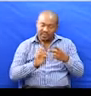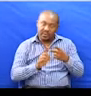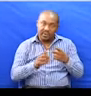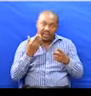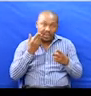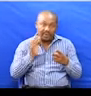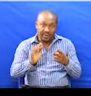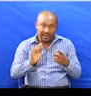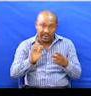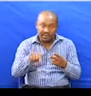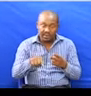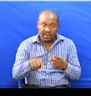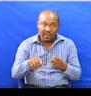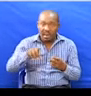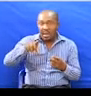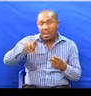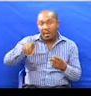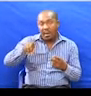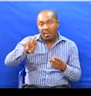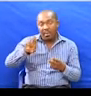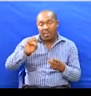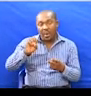protein, they undergo